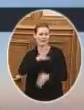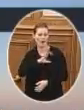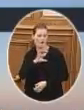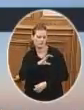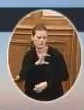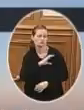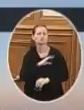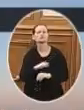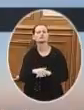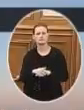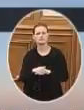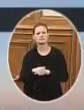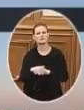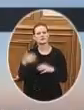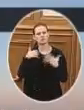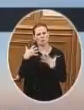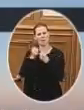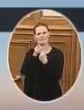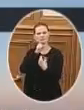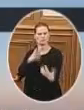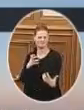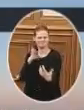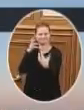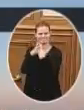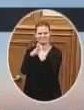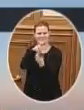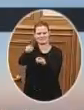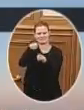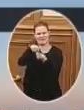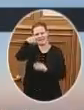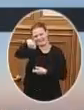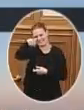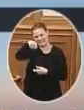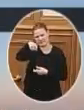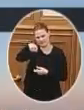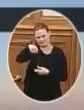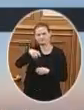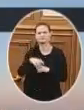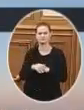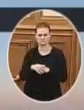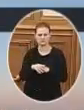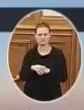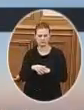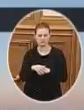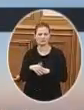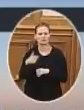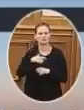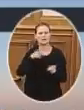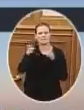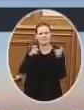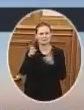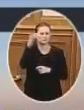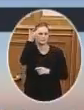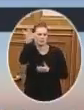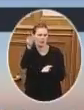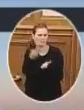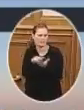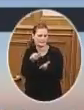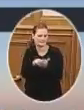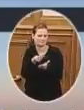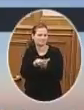that adaptability is key to making sure that we manage a fiscally responsible set of transportation